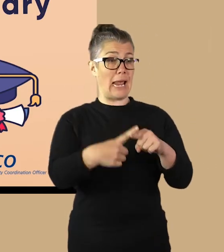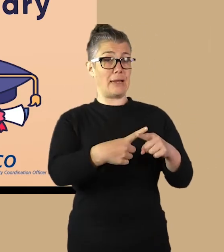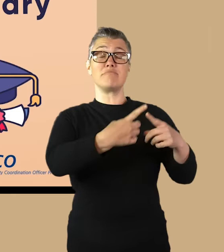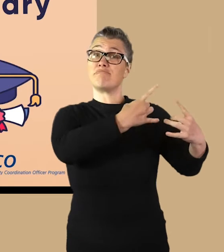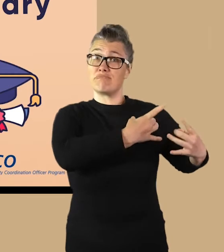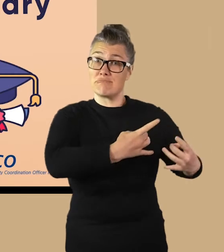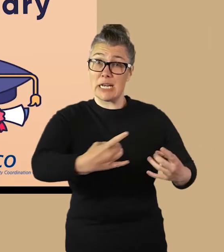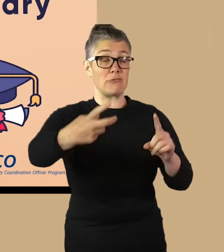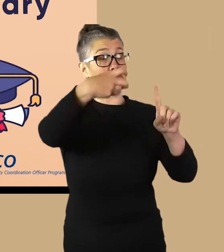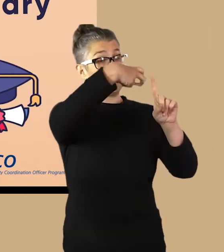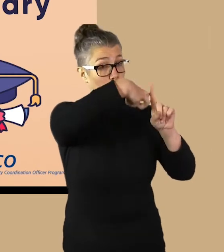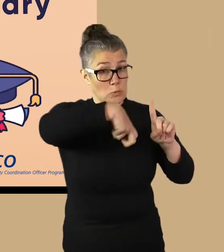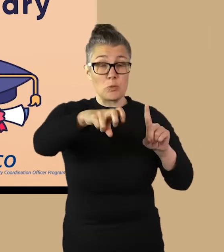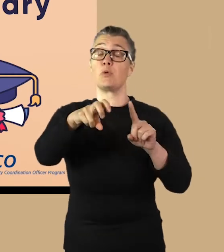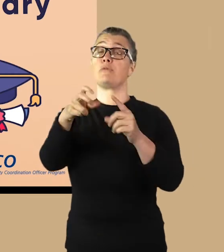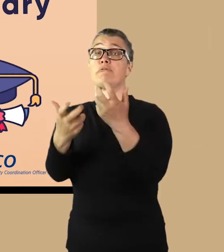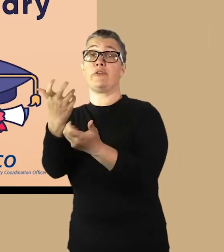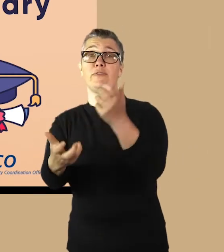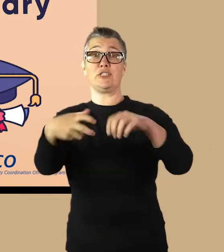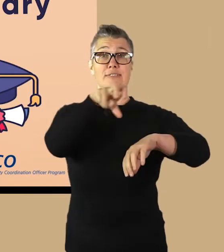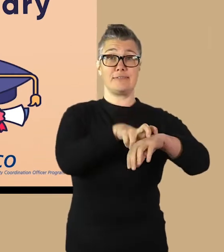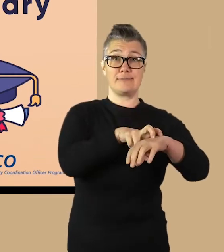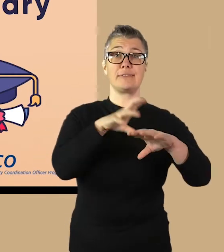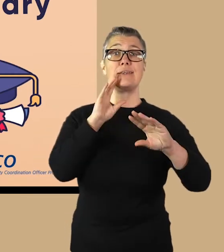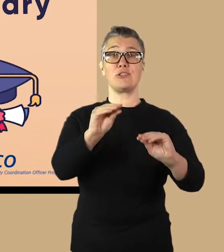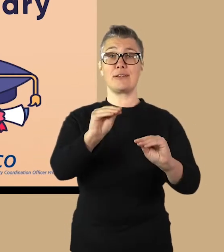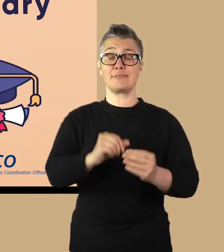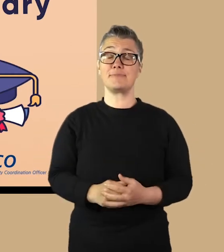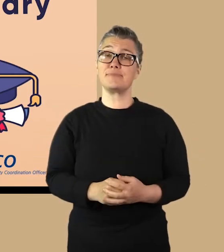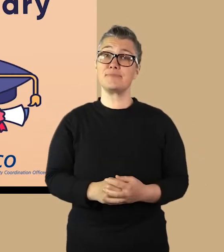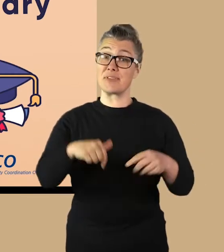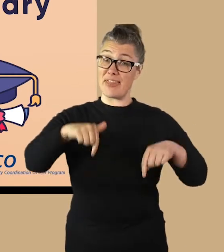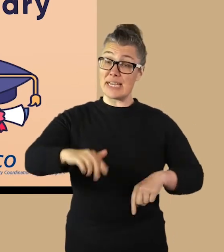to critical and timely information about preparing for tertiary education.